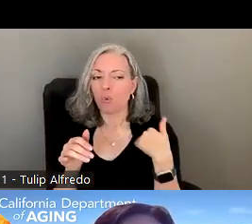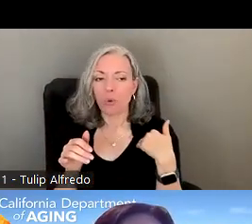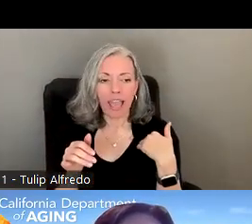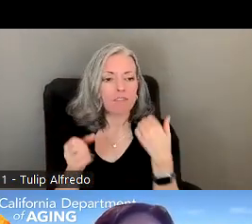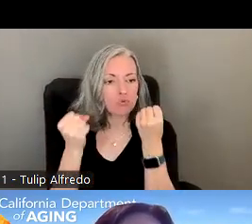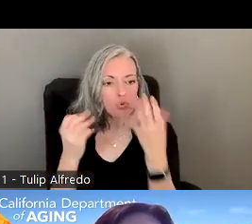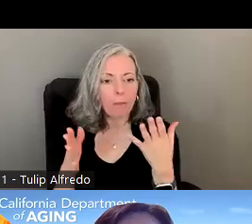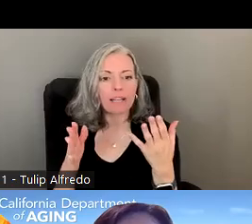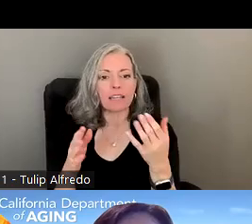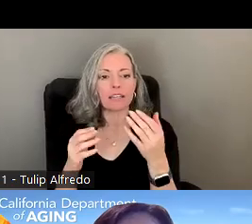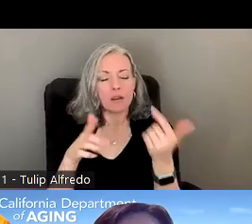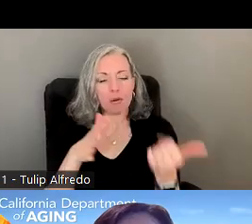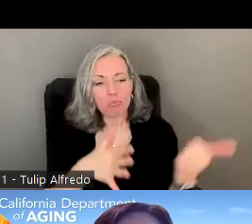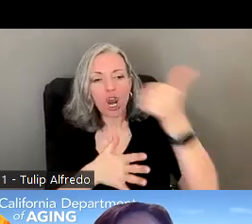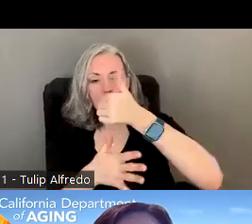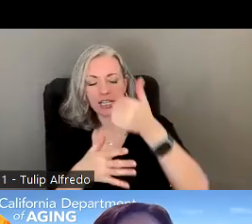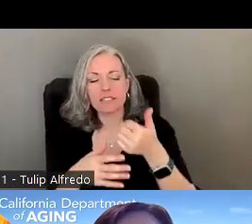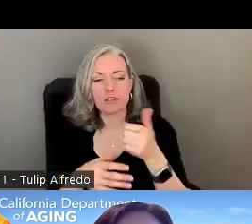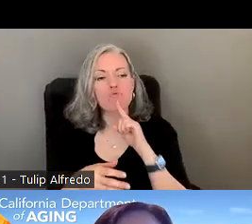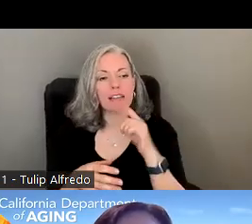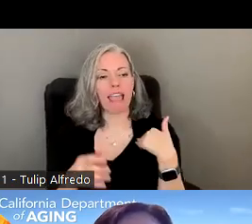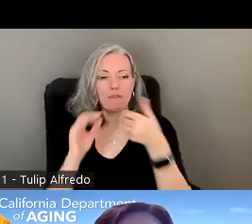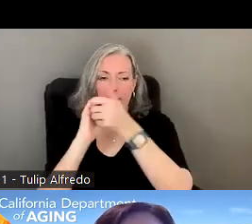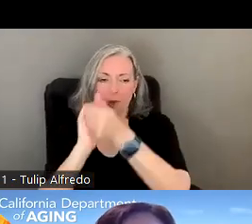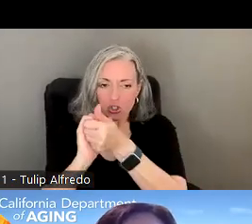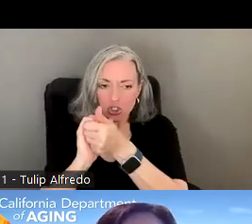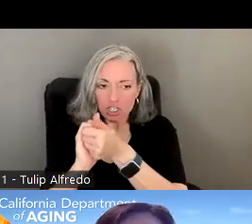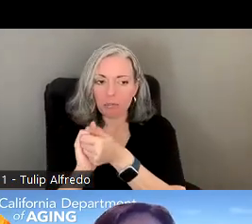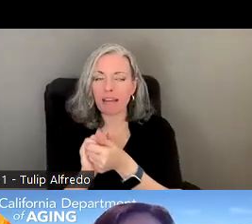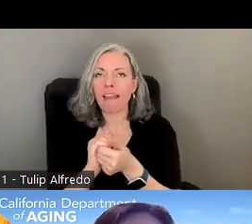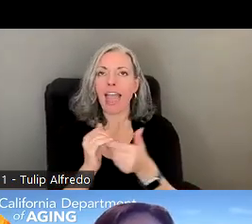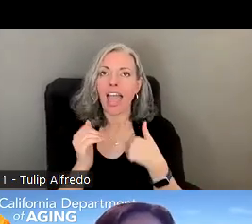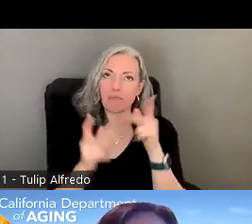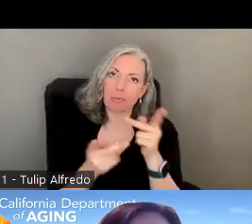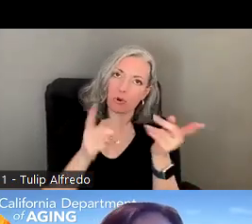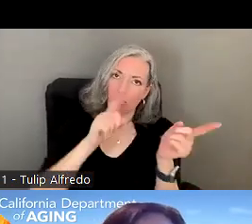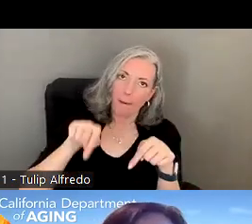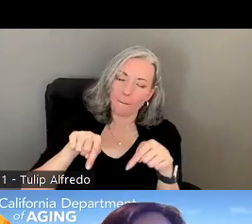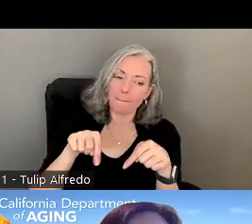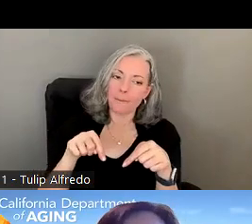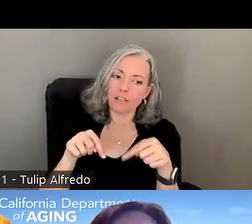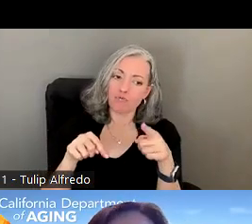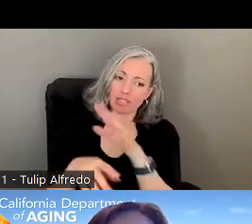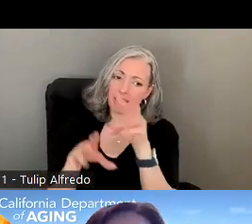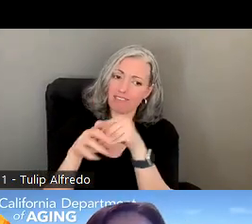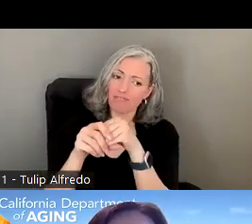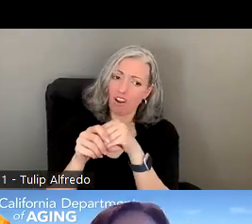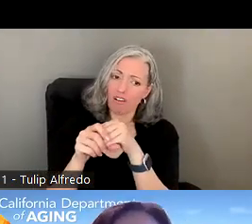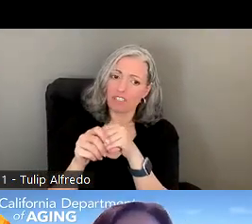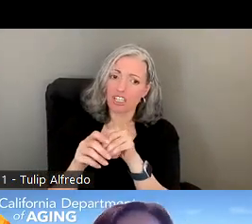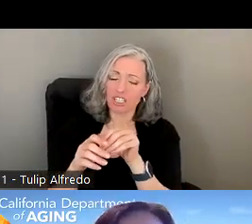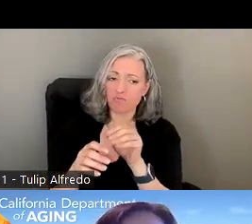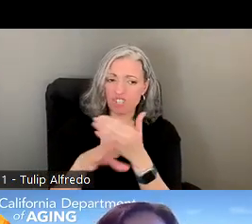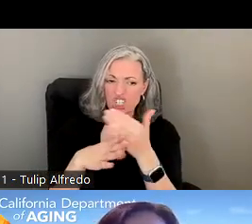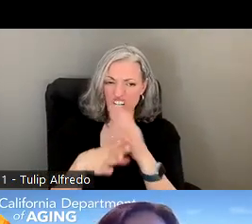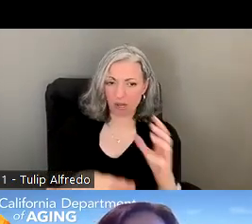identified, having that partnership and having folks come into our space and being in partnership, sharing power, it